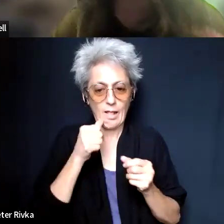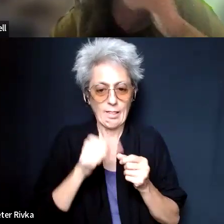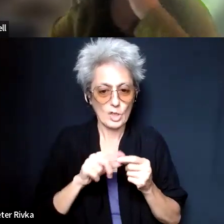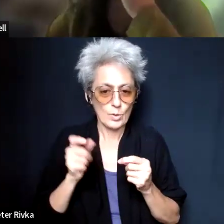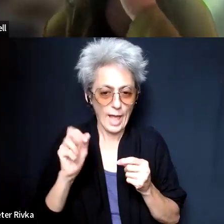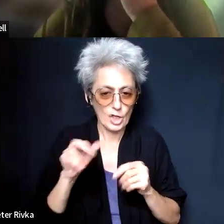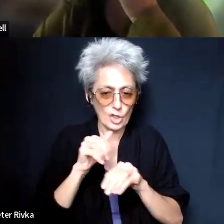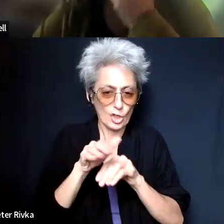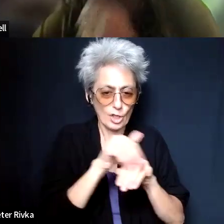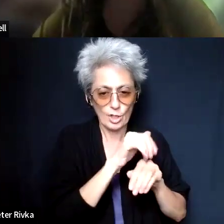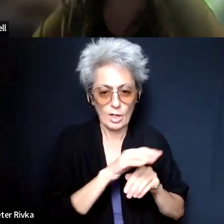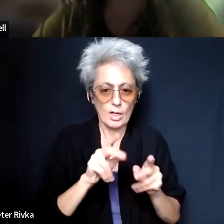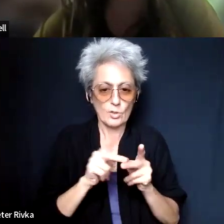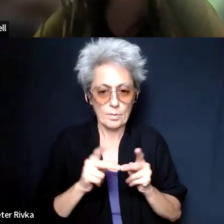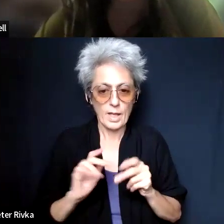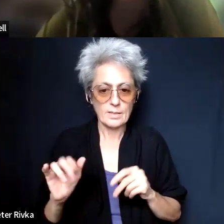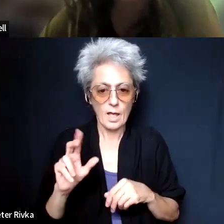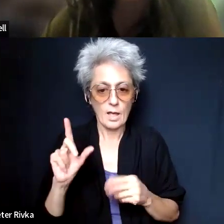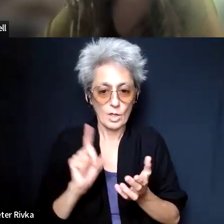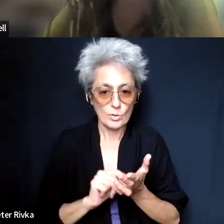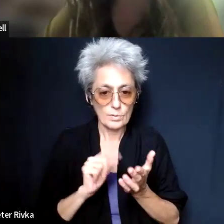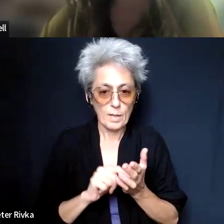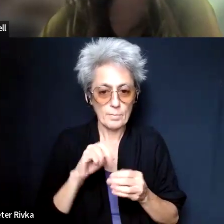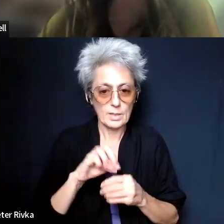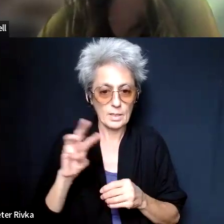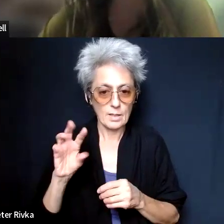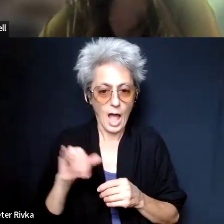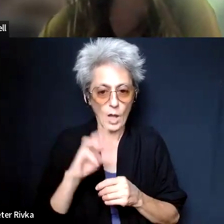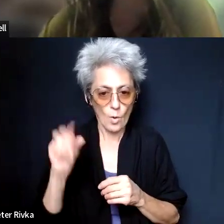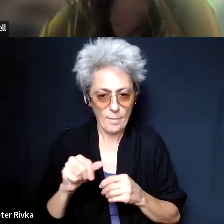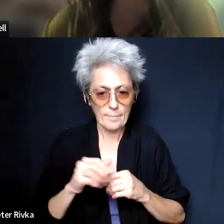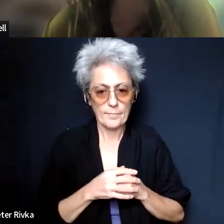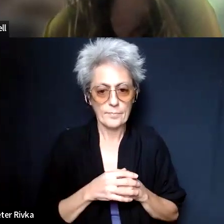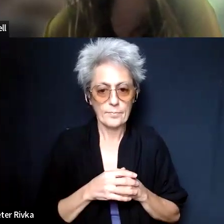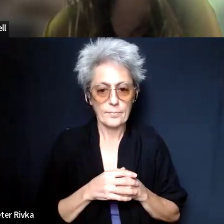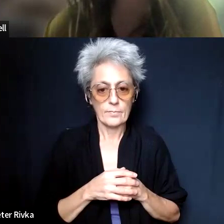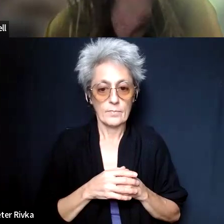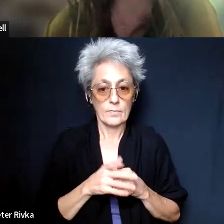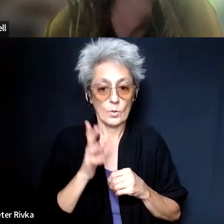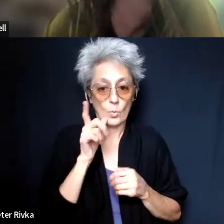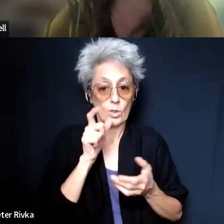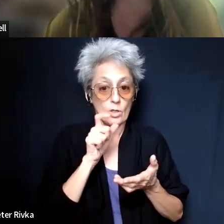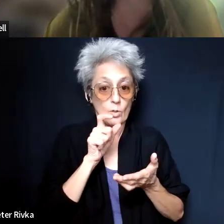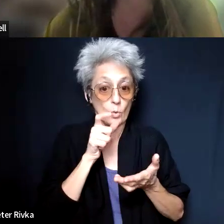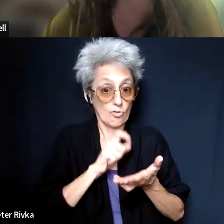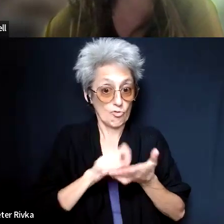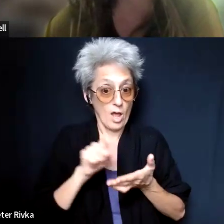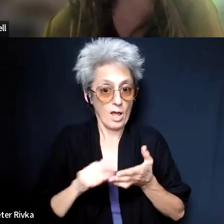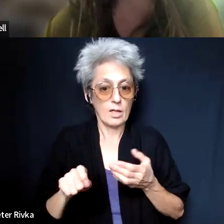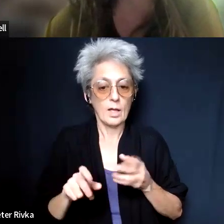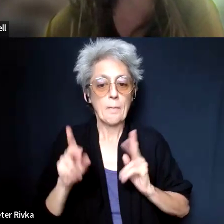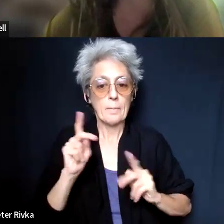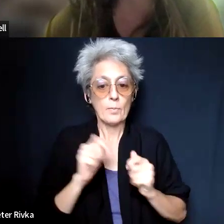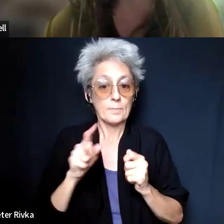at places like newspapers around Iowa. And those will be written by working people with